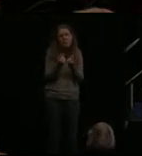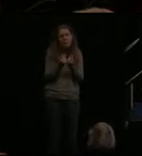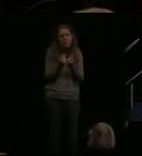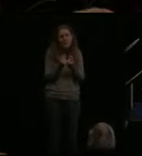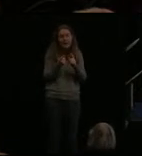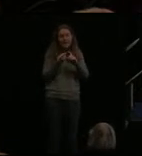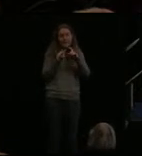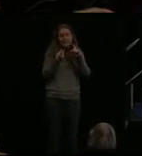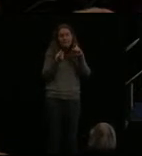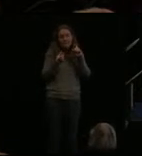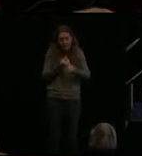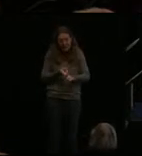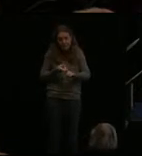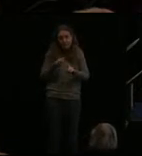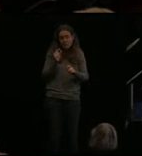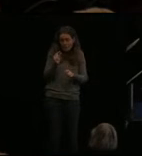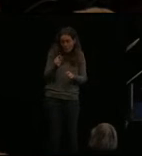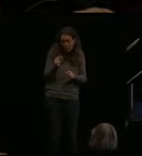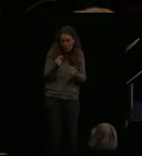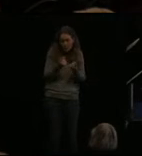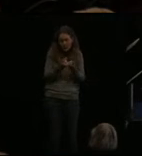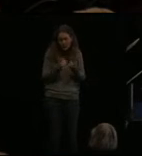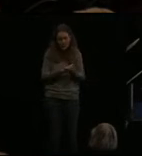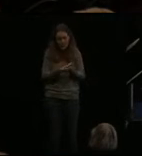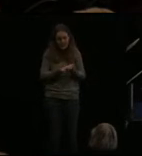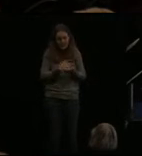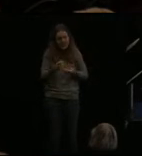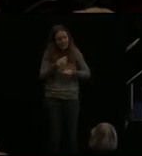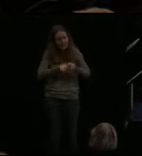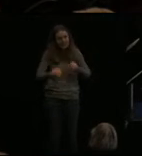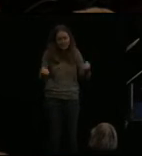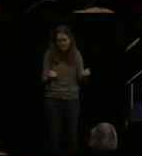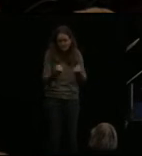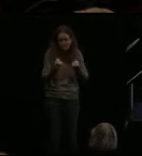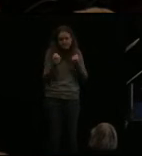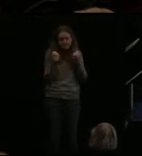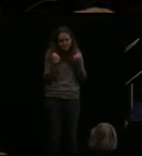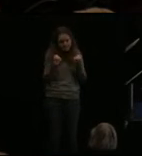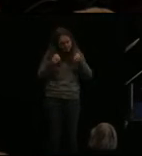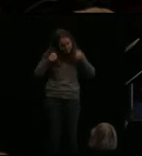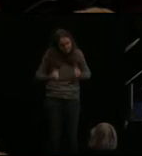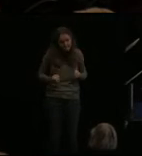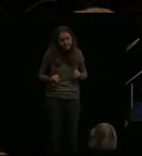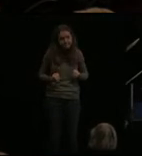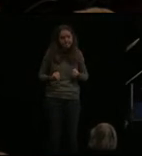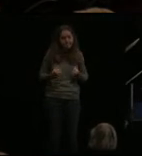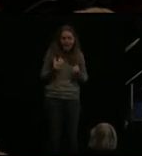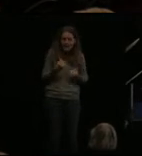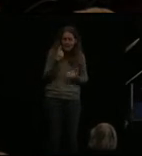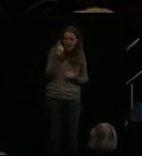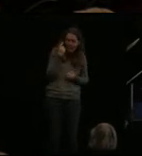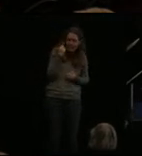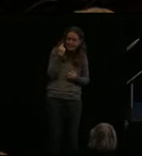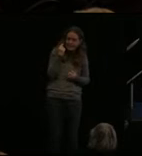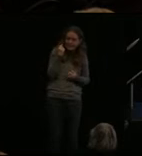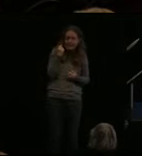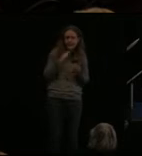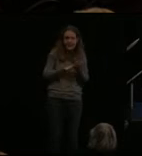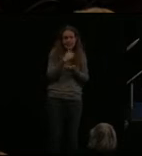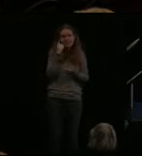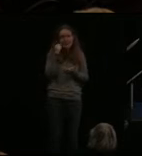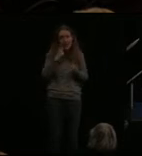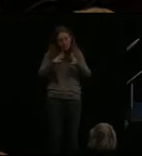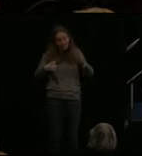small things, so we build resilience, if you like. We build strength in the ability to make the big